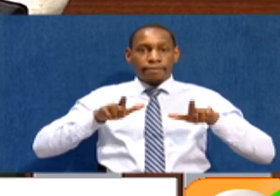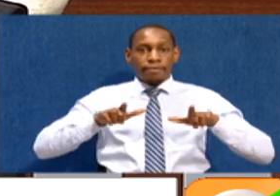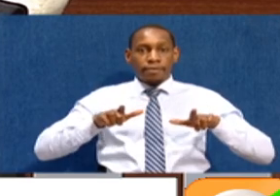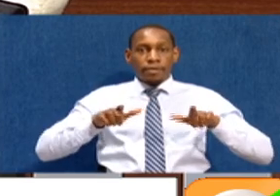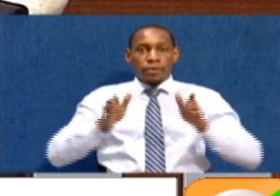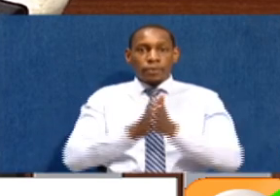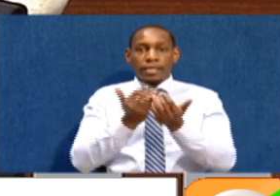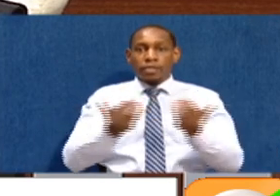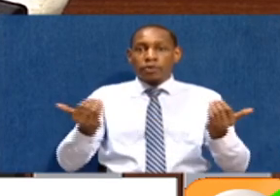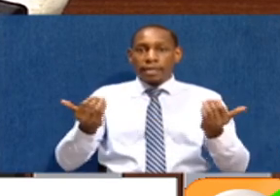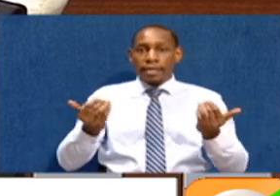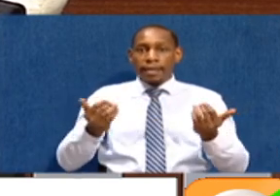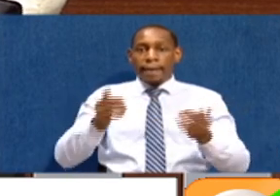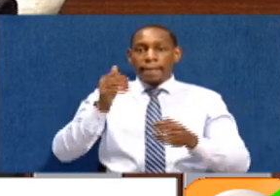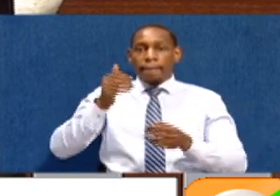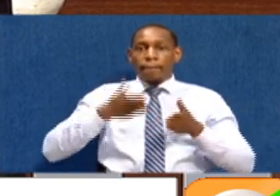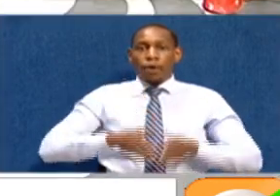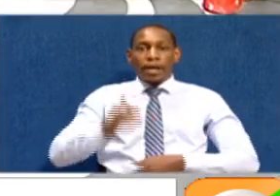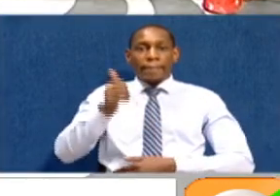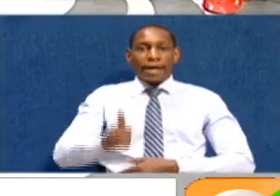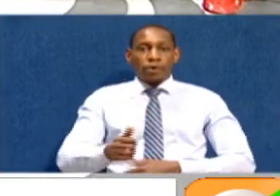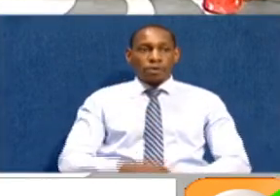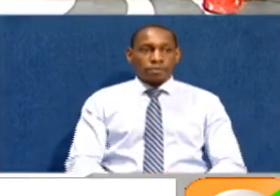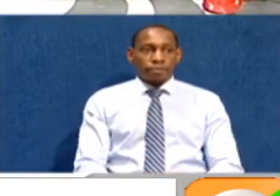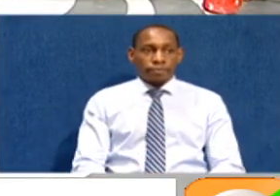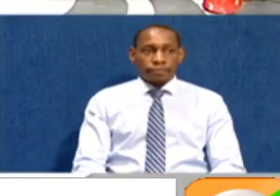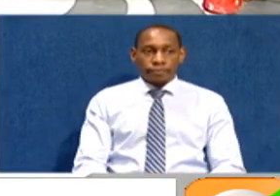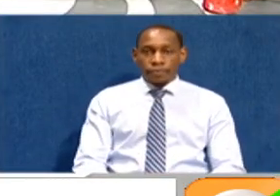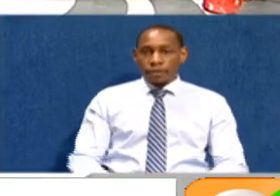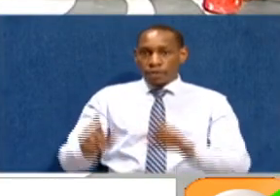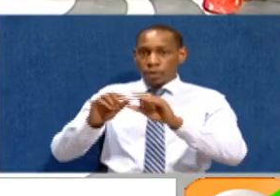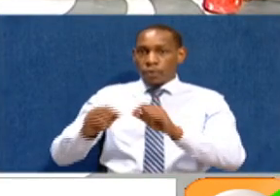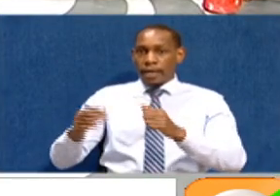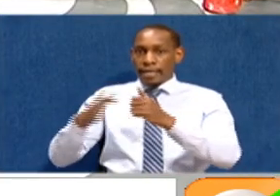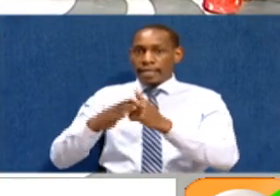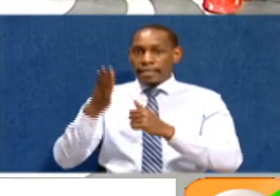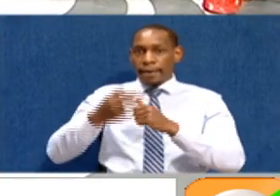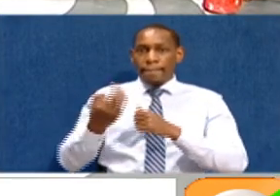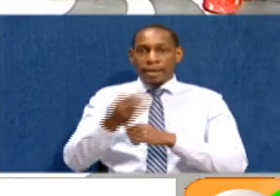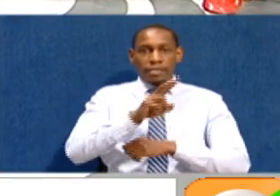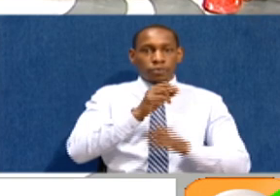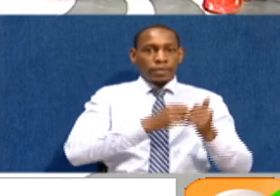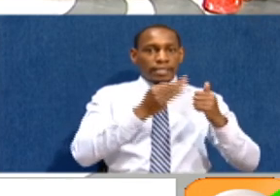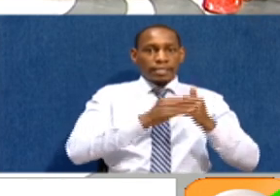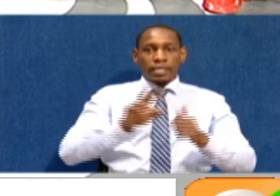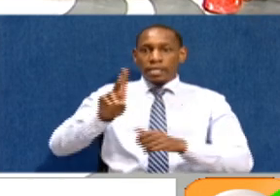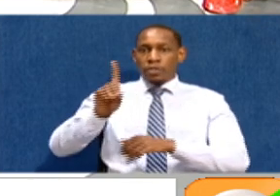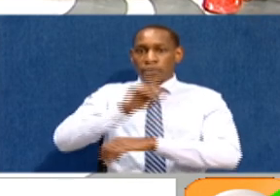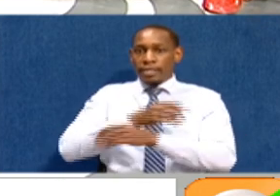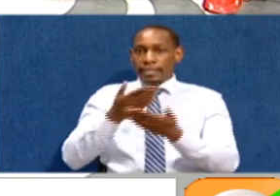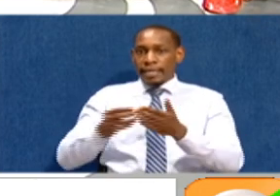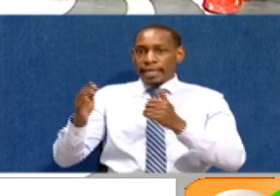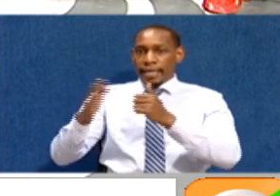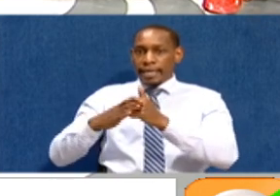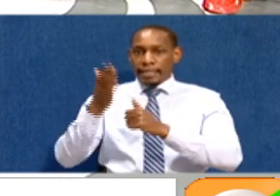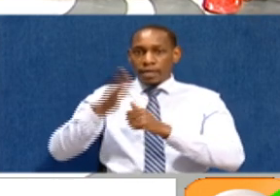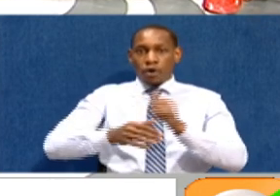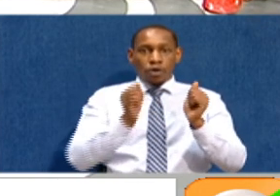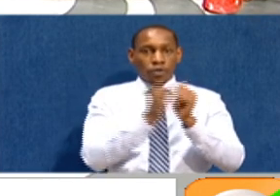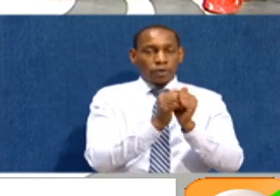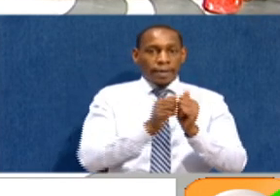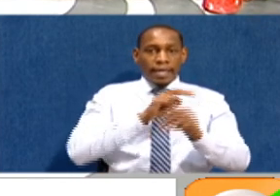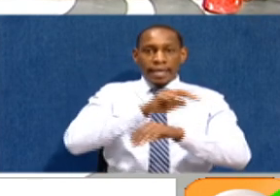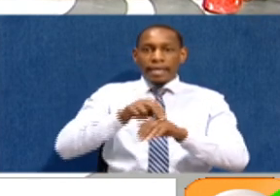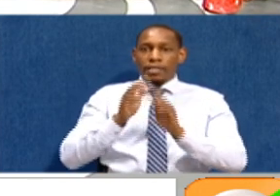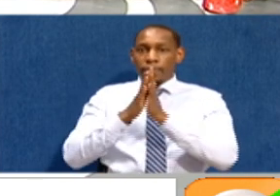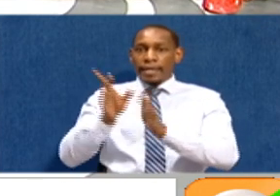and children yet to be born. And you mentioned the 9th day of March 2018, 2 days from now, the 9th day of October,